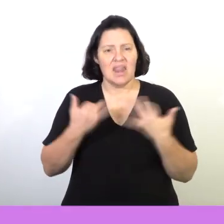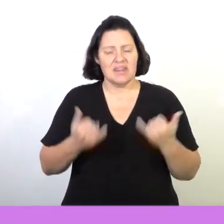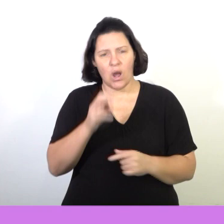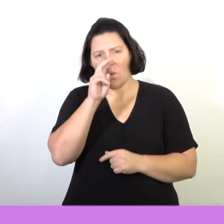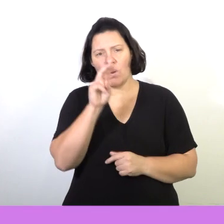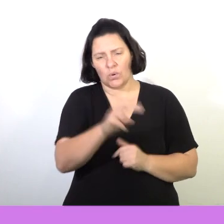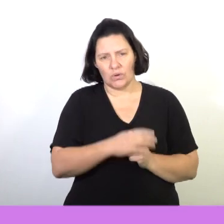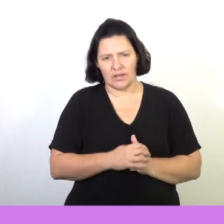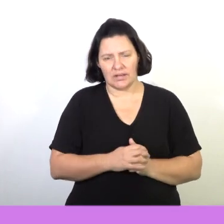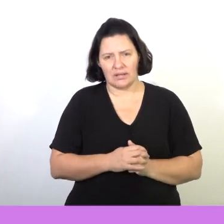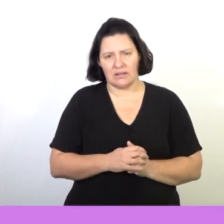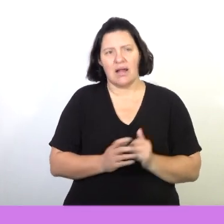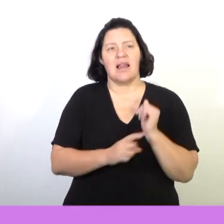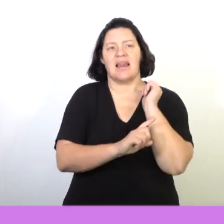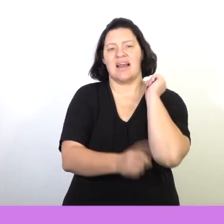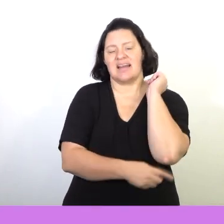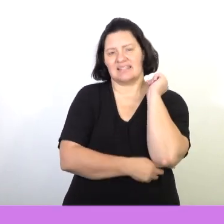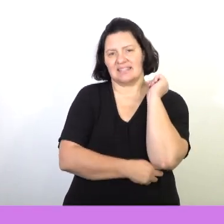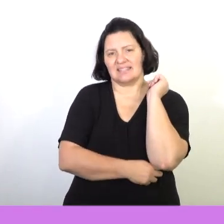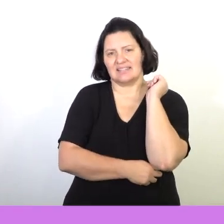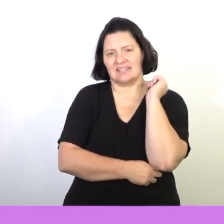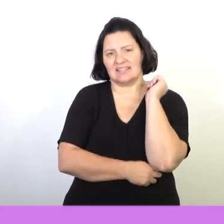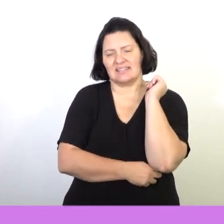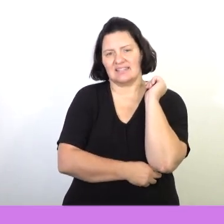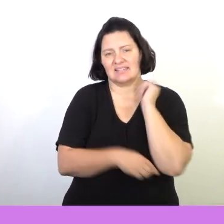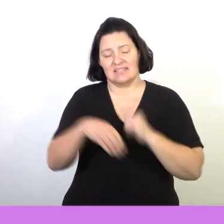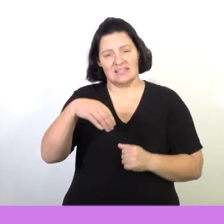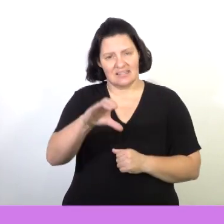Let's look at the last